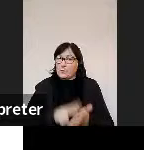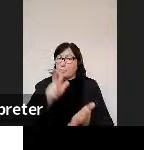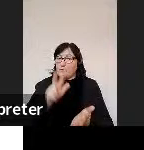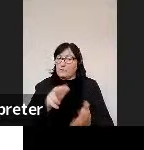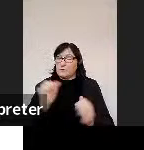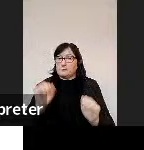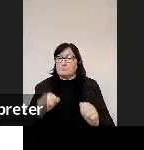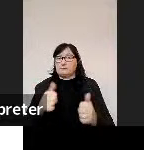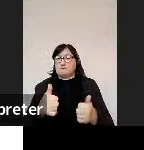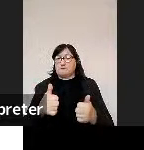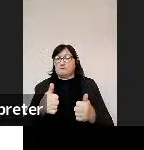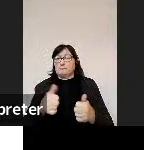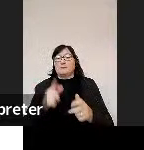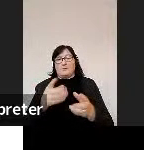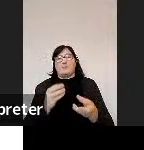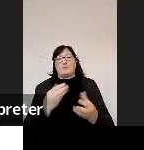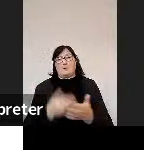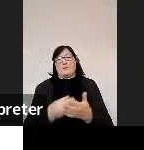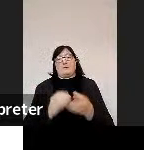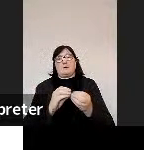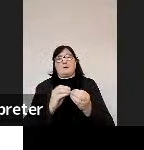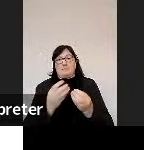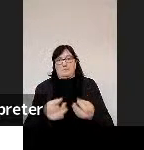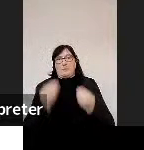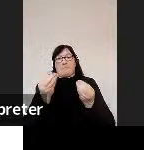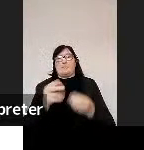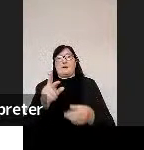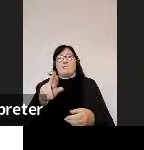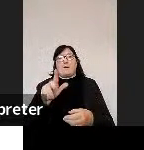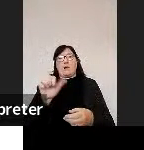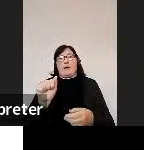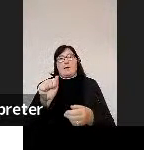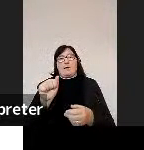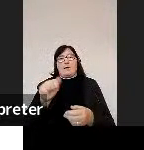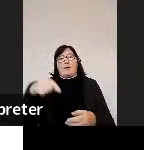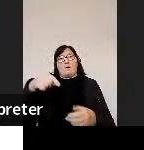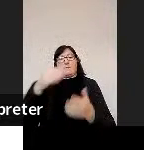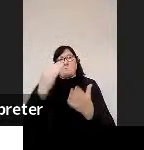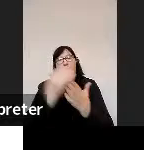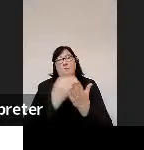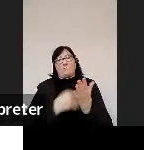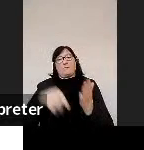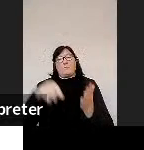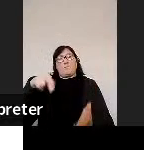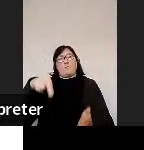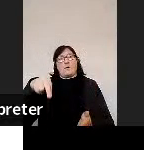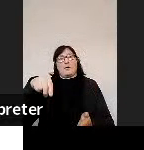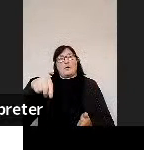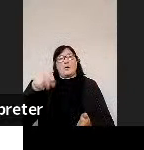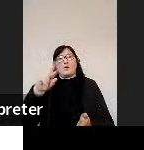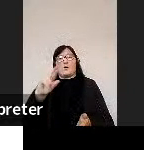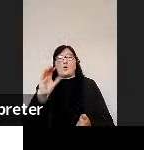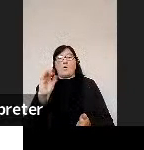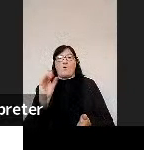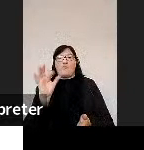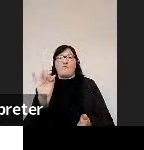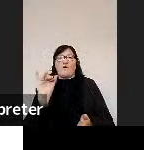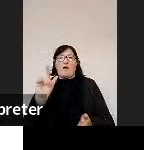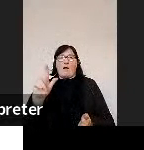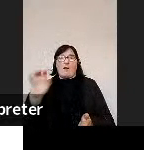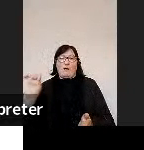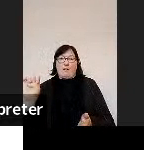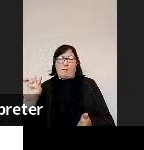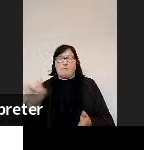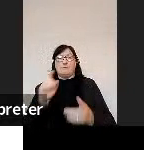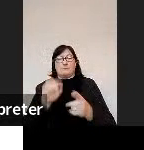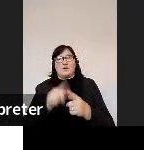RLA profile for you. And so once your RLA profile is created, you may then proceed to submit any subsequent